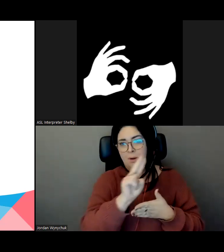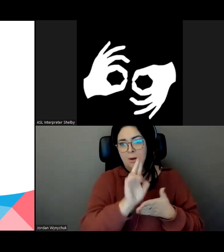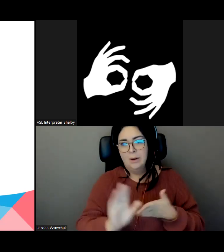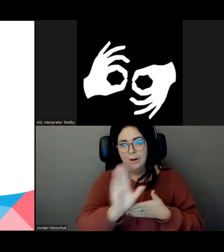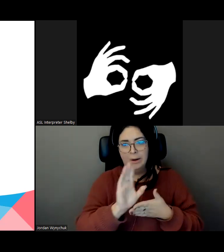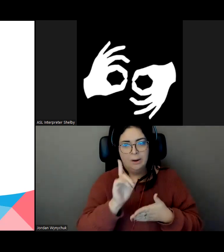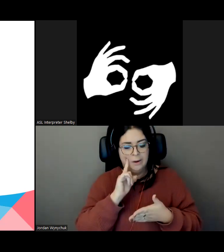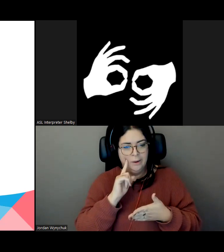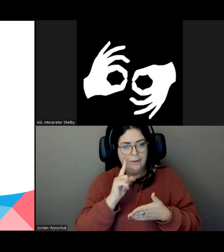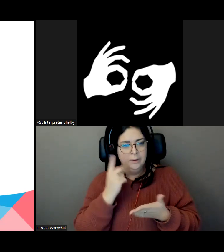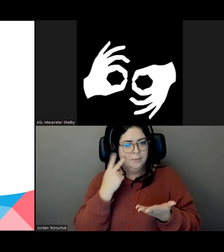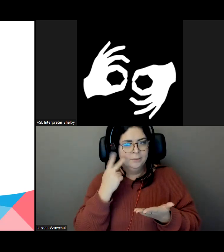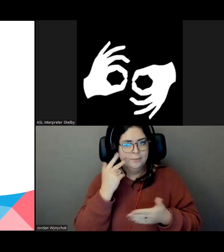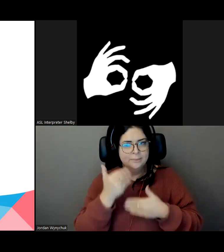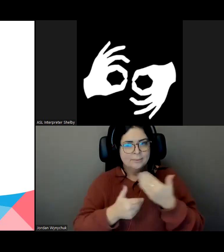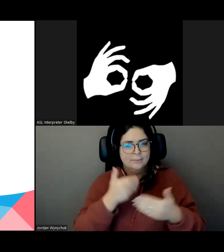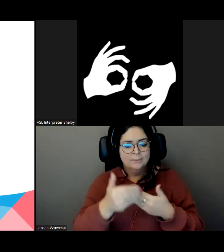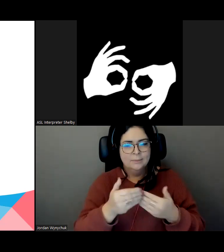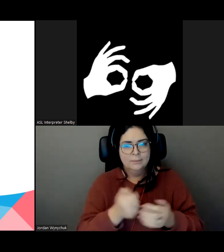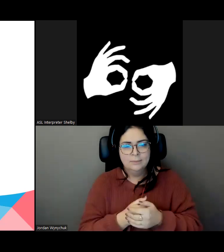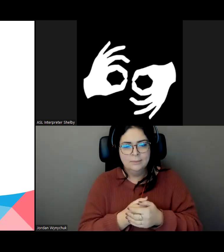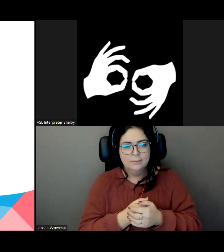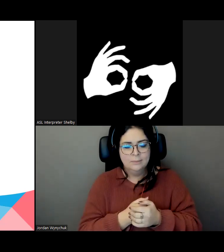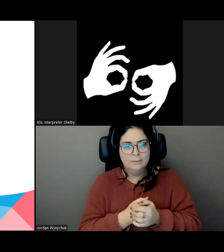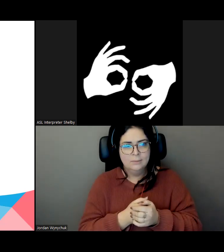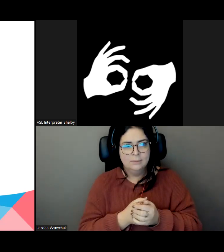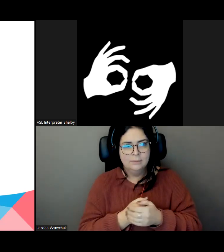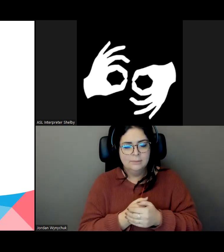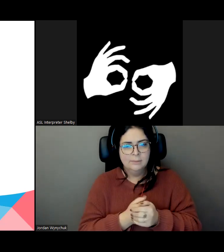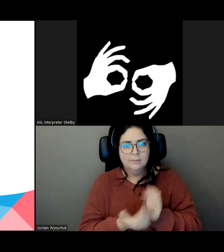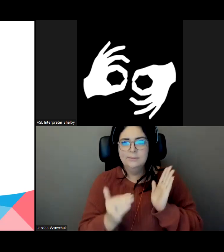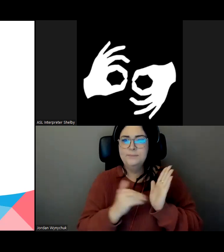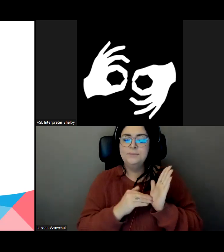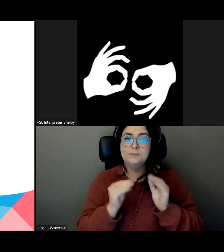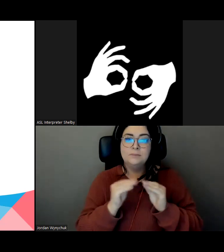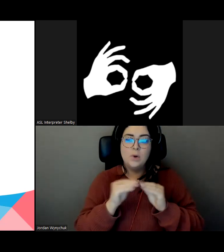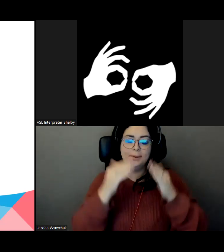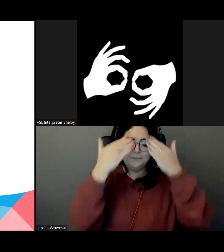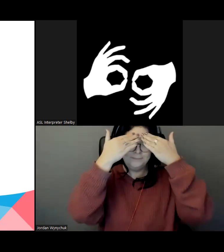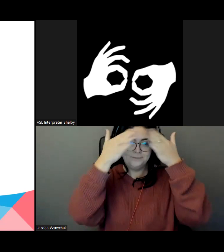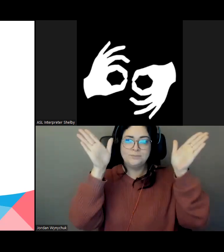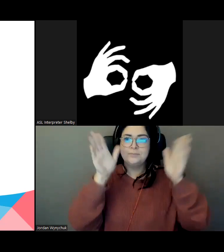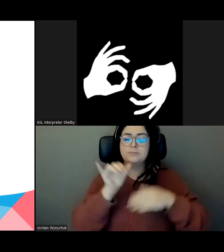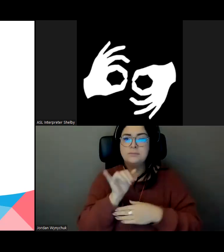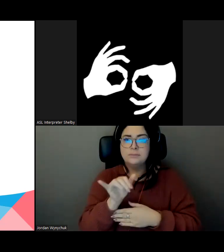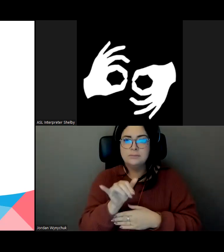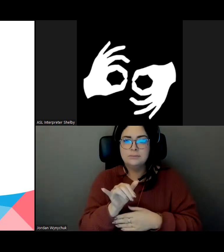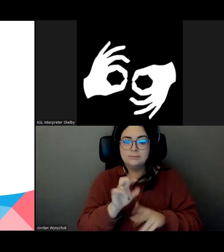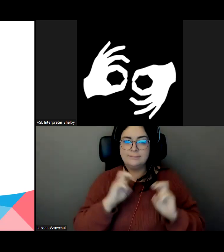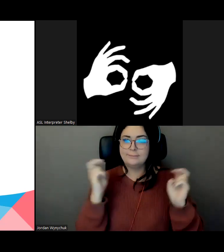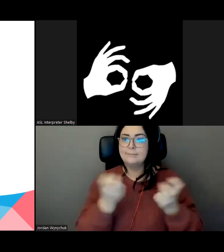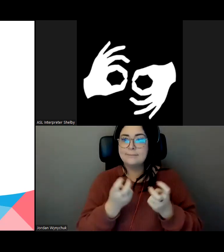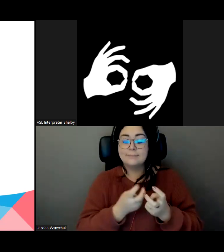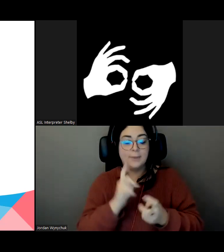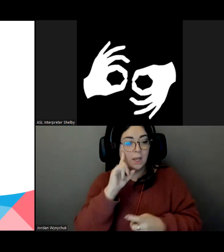pave my own way. So really just being open-minded and allowing folks to sit at the same table as you that look